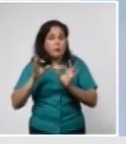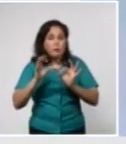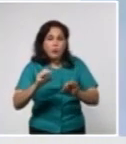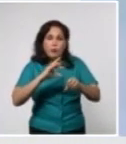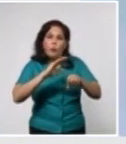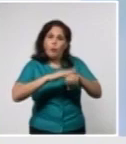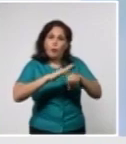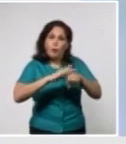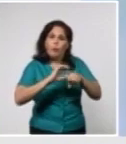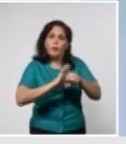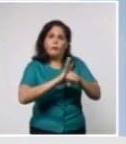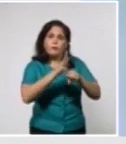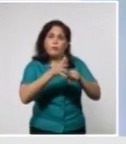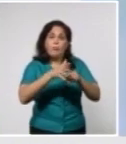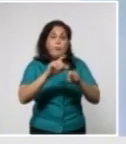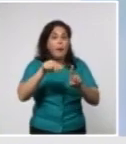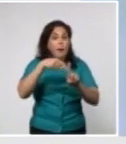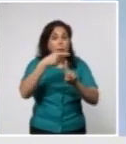accumulates